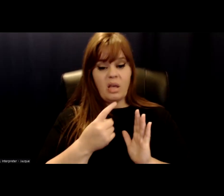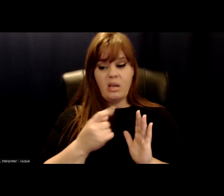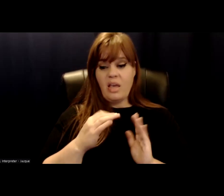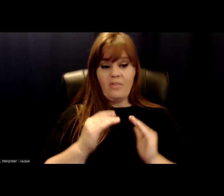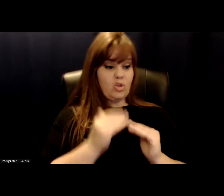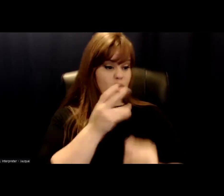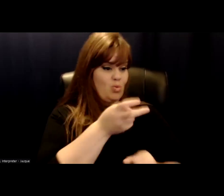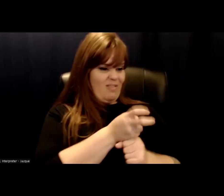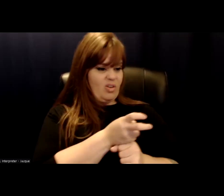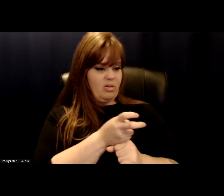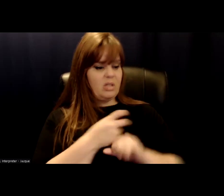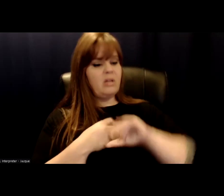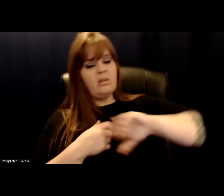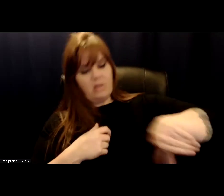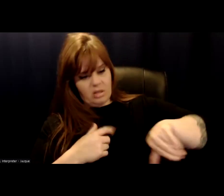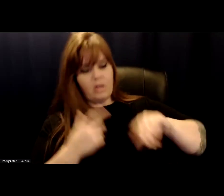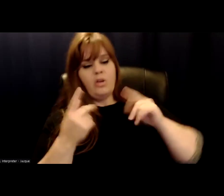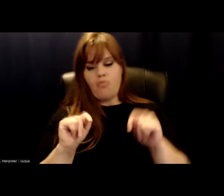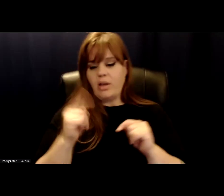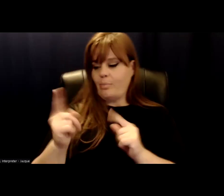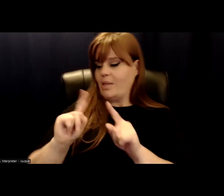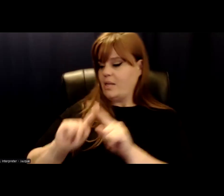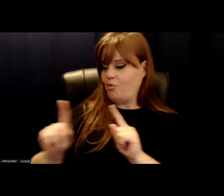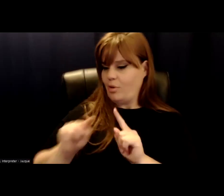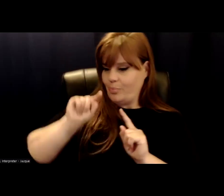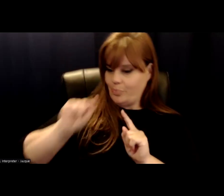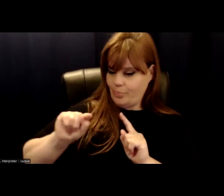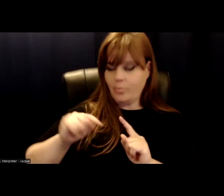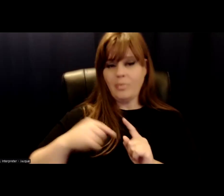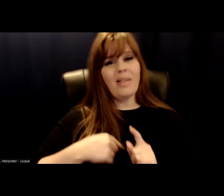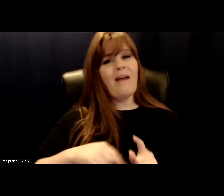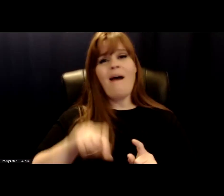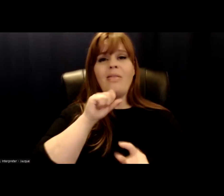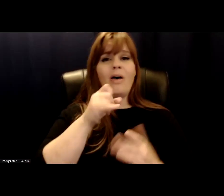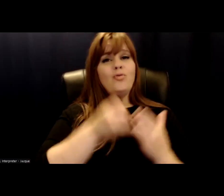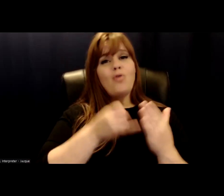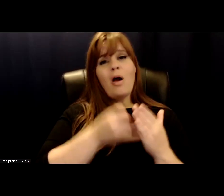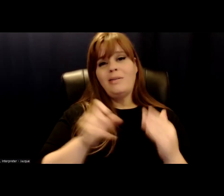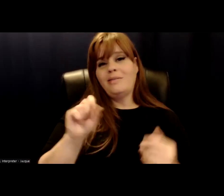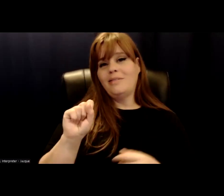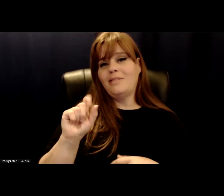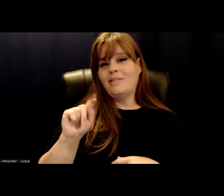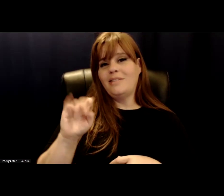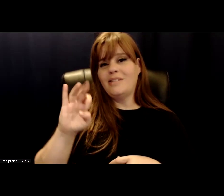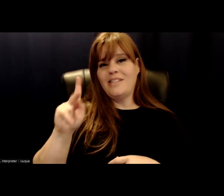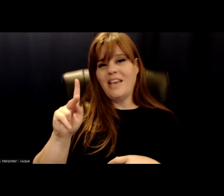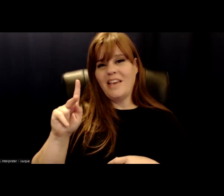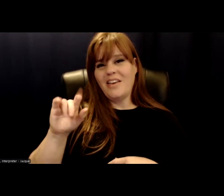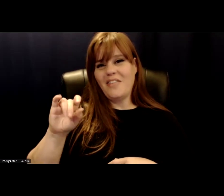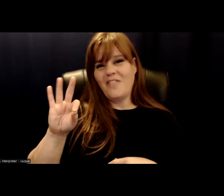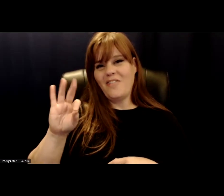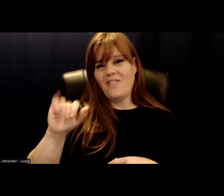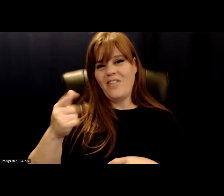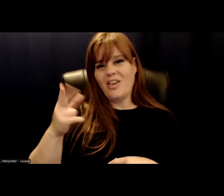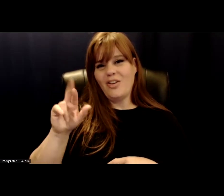else. Try something else. I love drawing stick figures, and people make fun of me for it, but I think it's